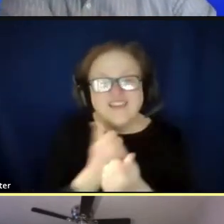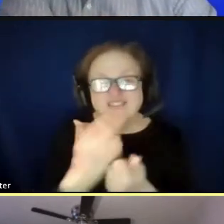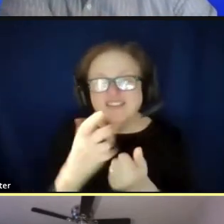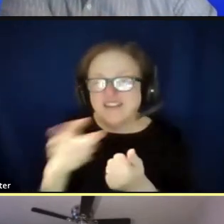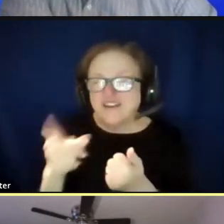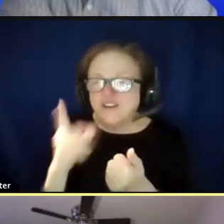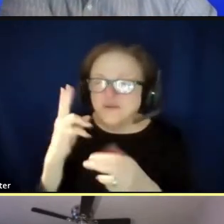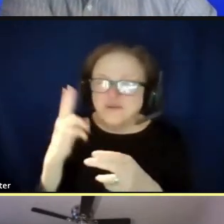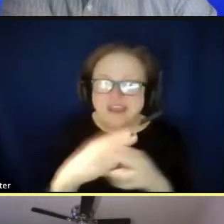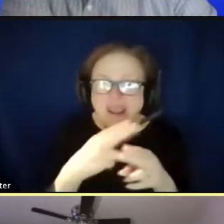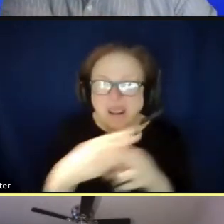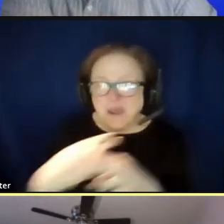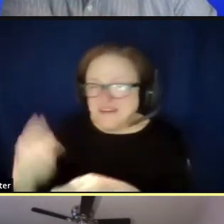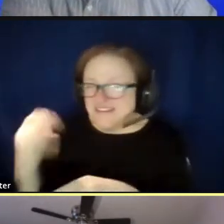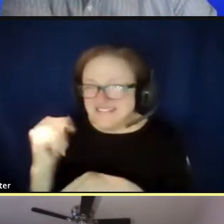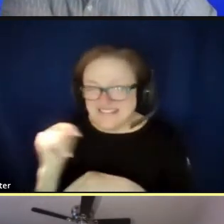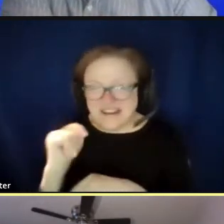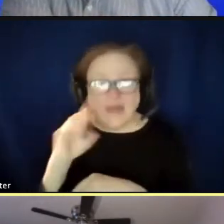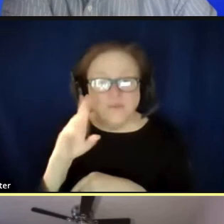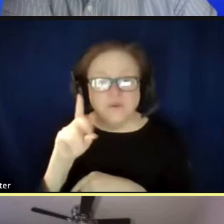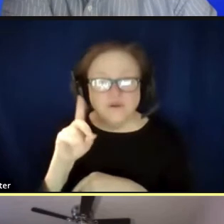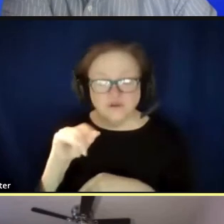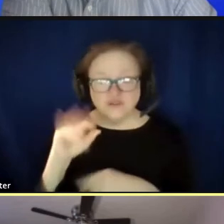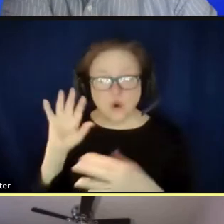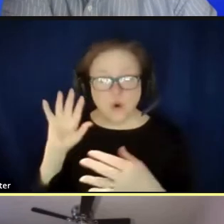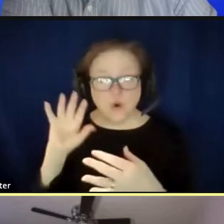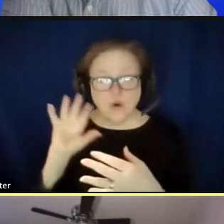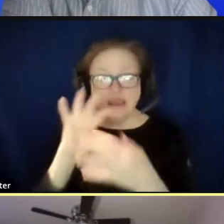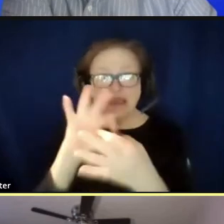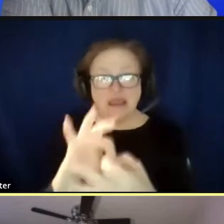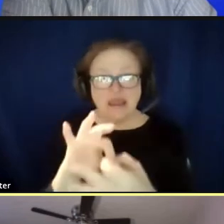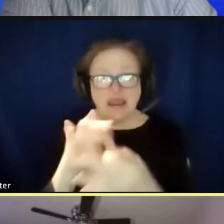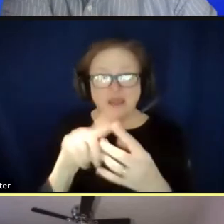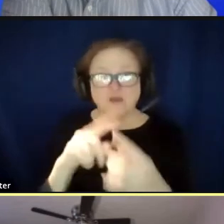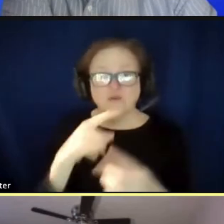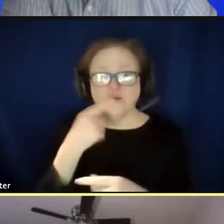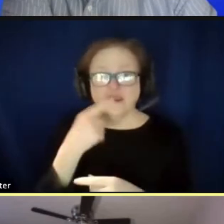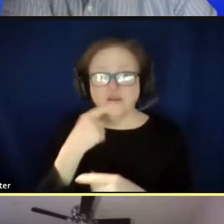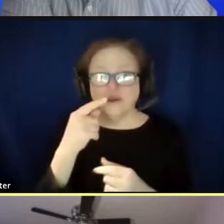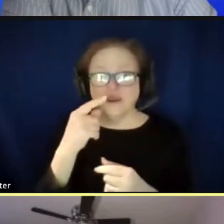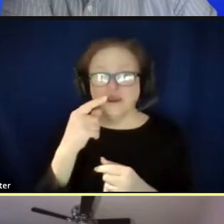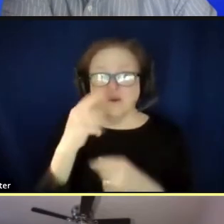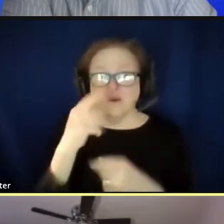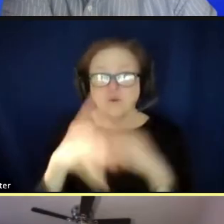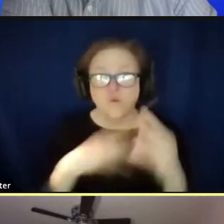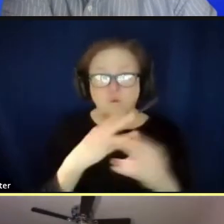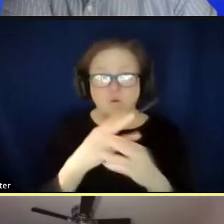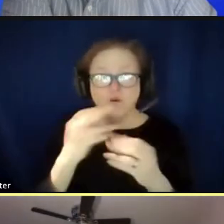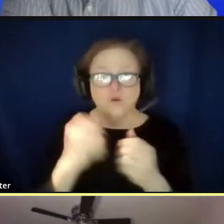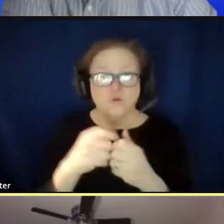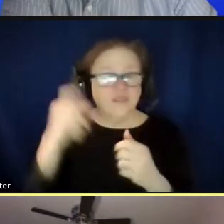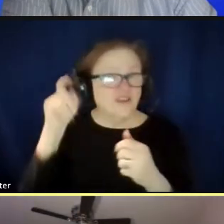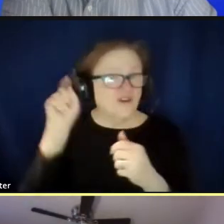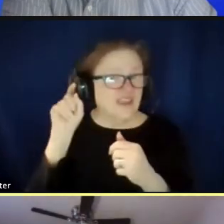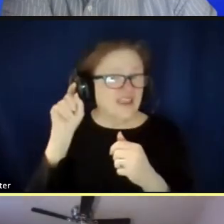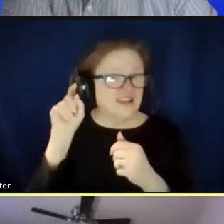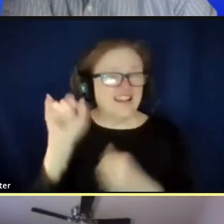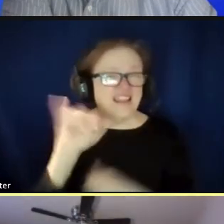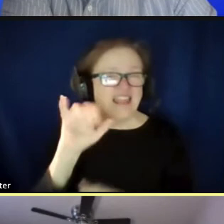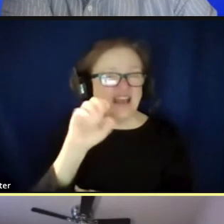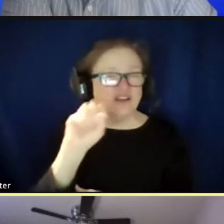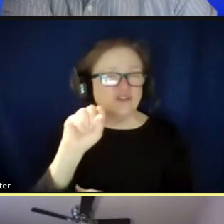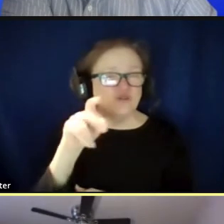me being connected to the hearing world with my hearing aids, it's like a superpower, honestly,